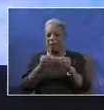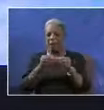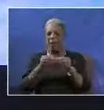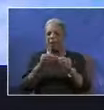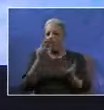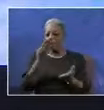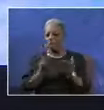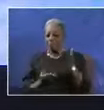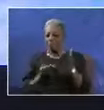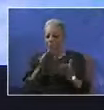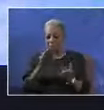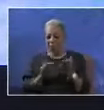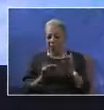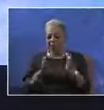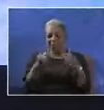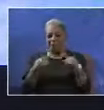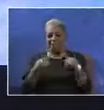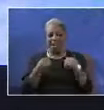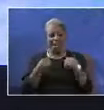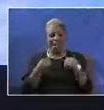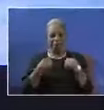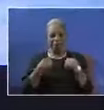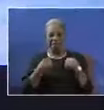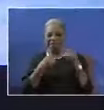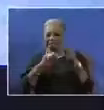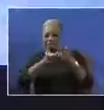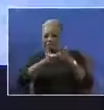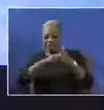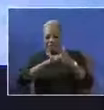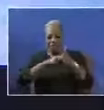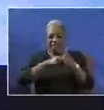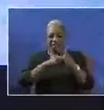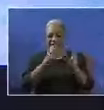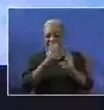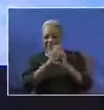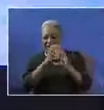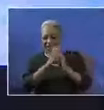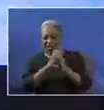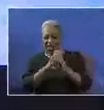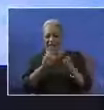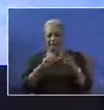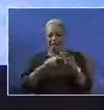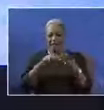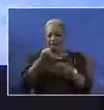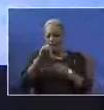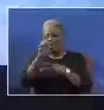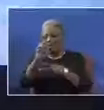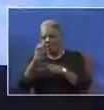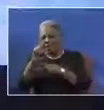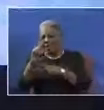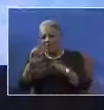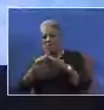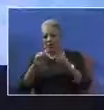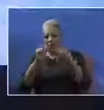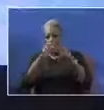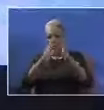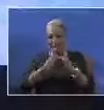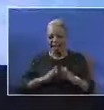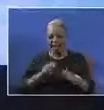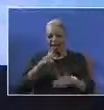you, they would have had the deed to your house, they would have had the deed to your car. And so sometimes God lets trouble come in to protect